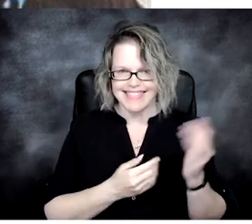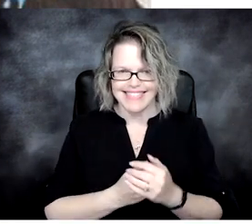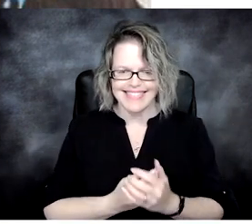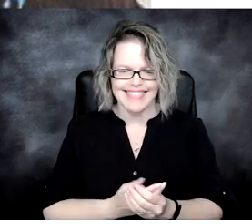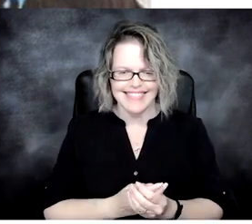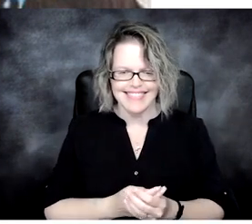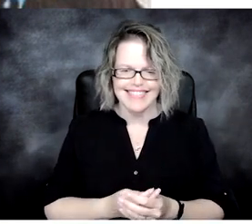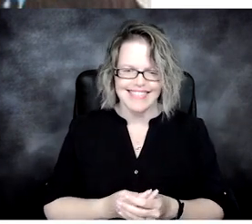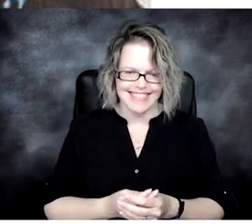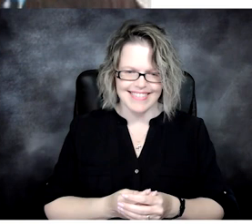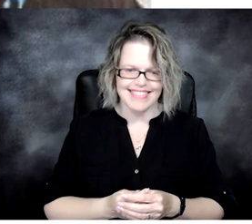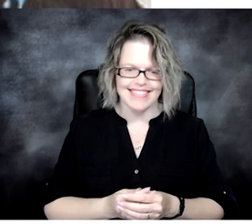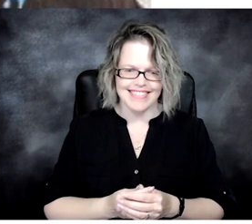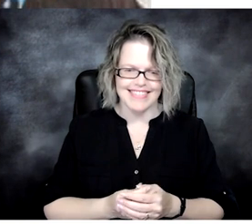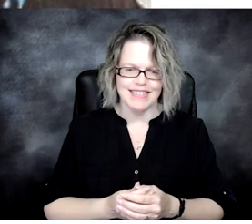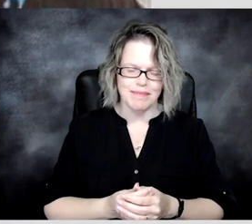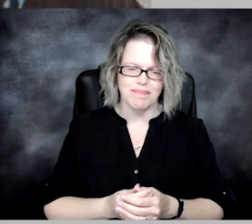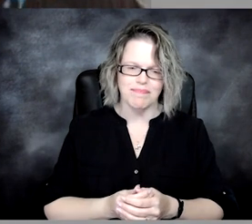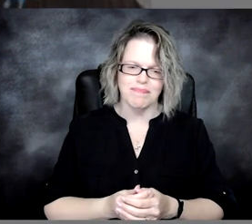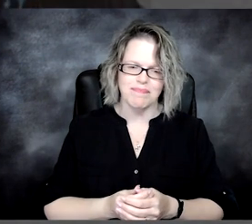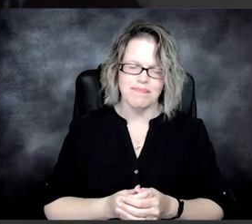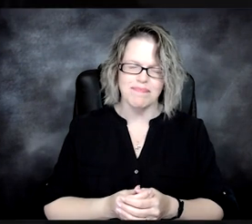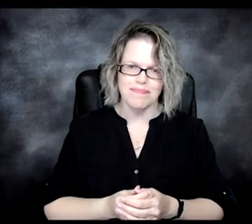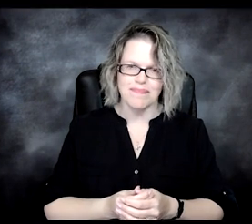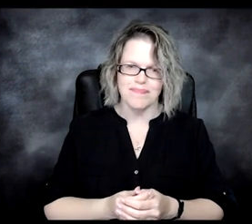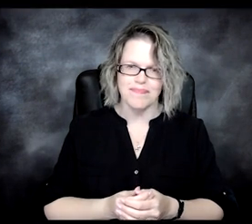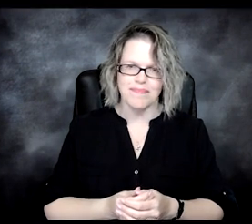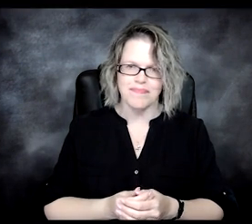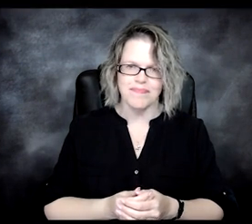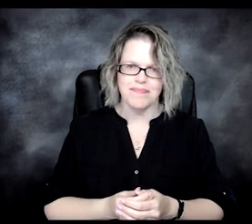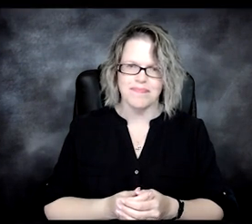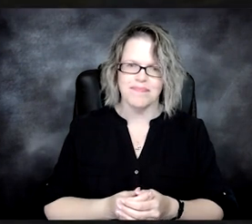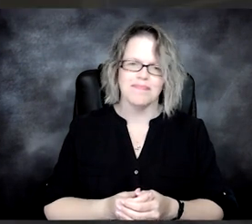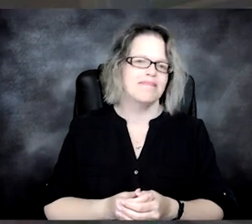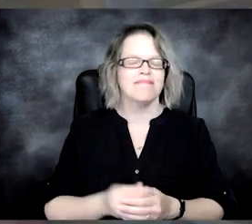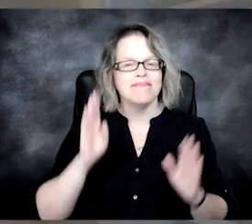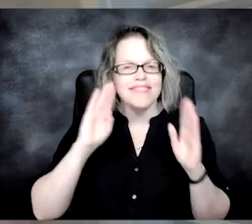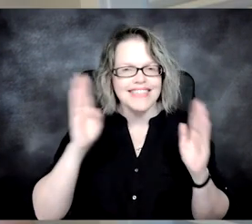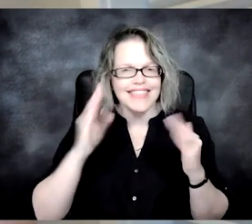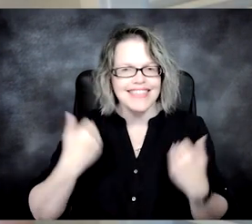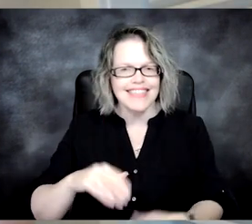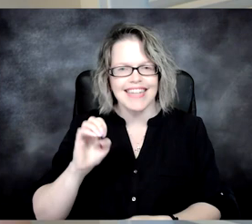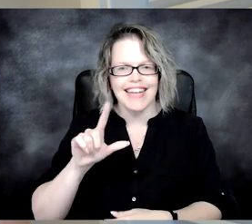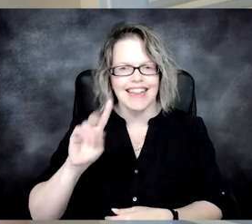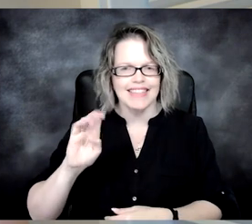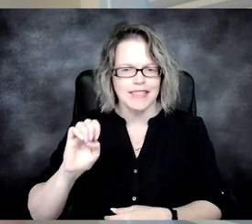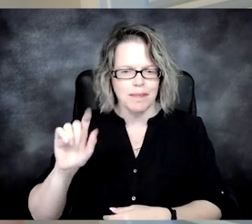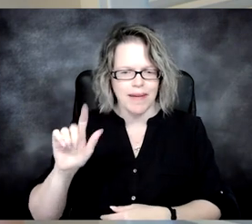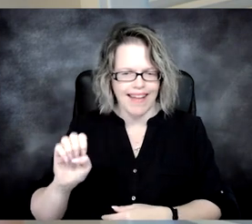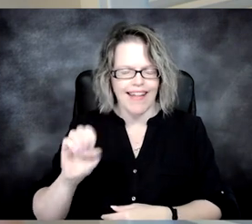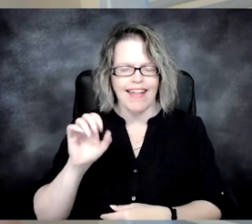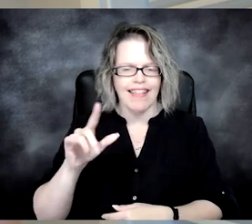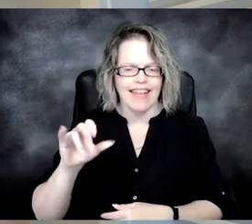Holtz, Yakima School District, ESD 105. Hello, my name is Isabel Ellis. I